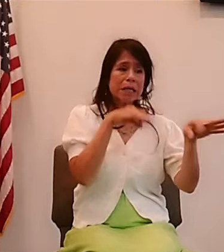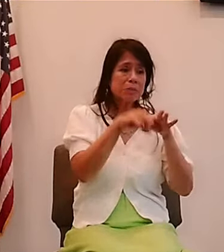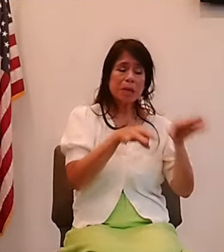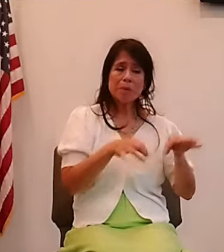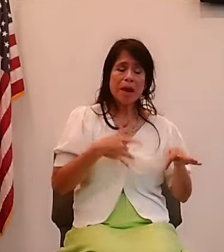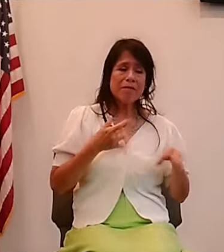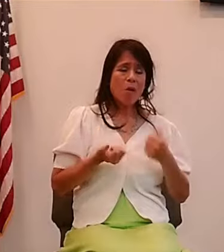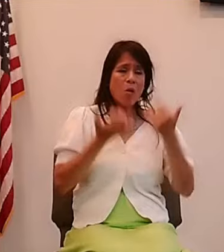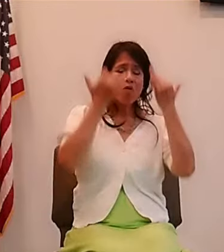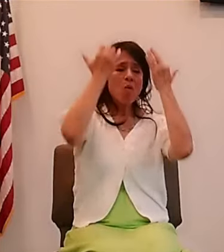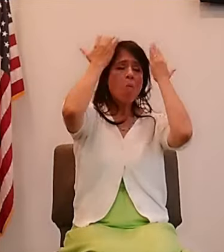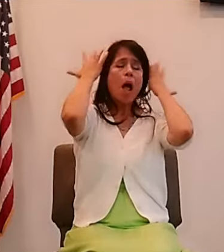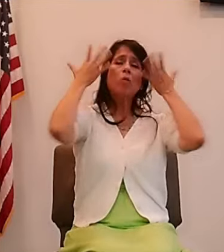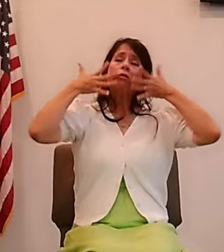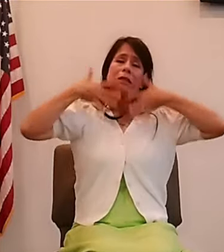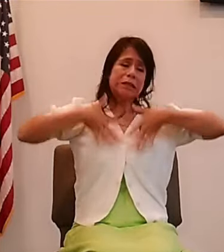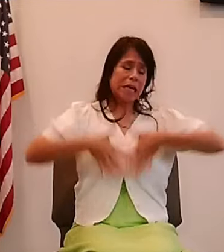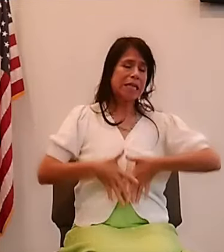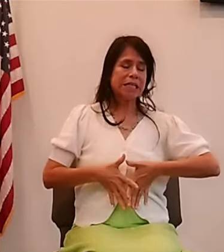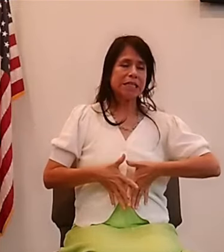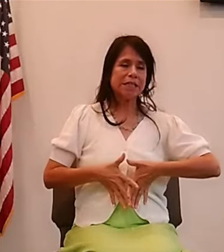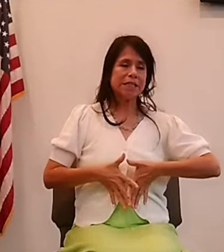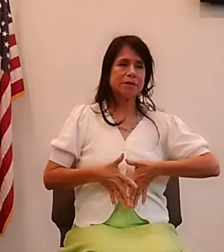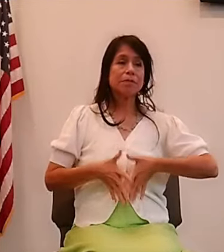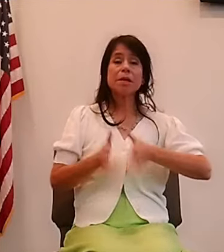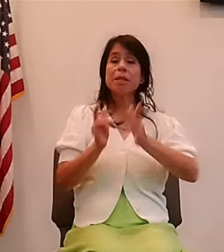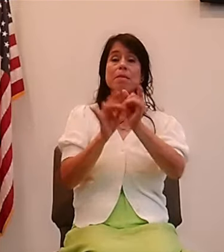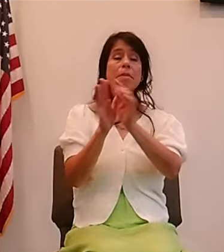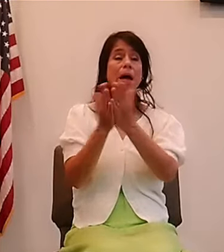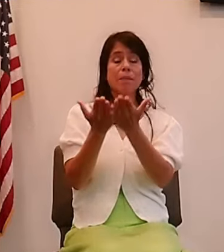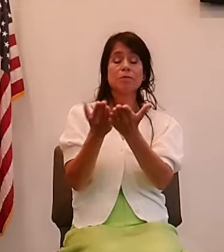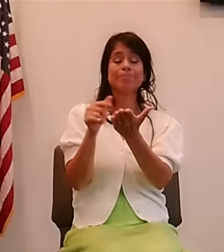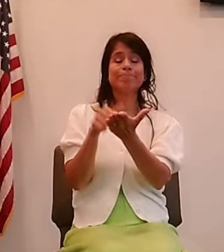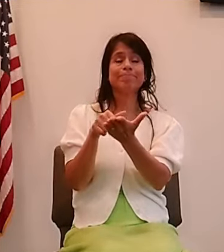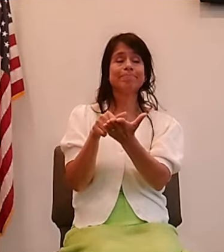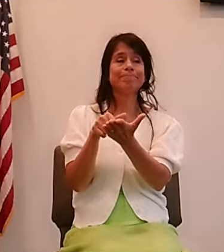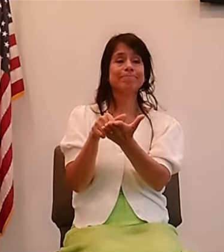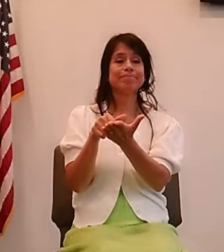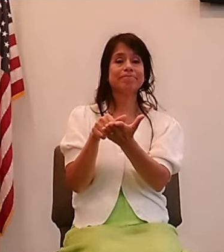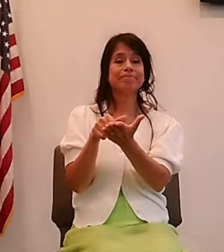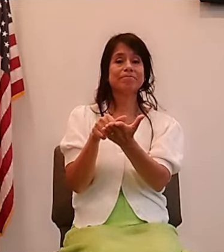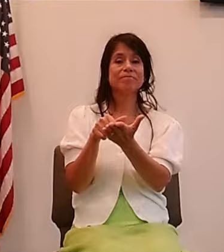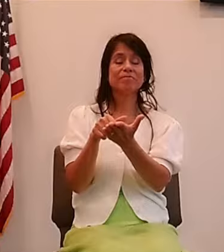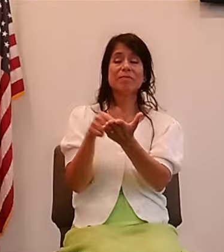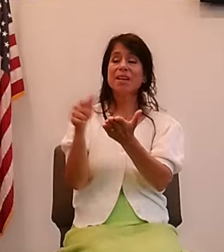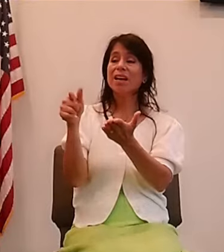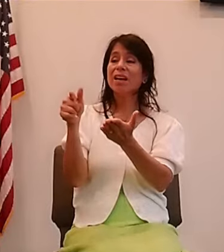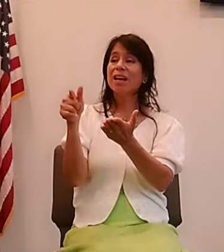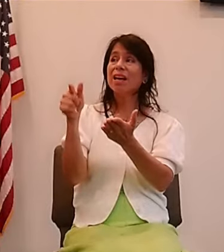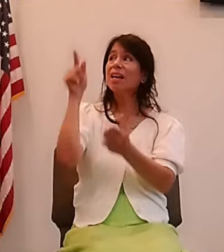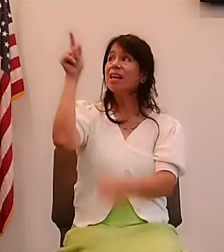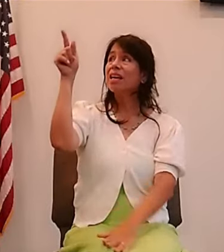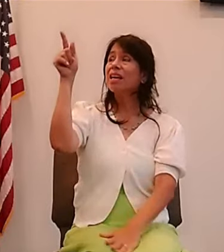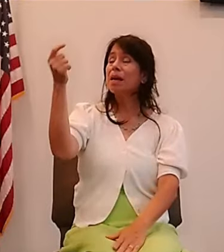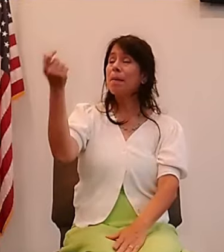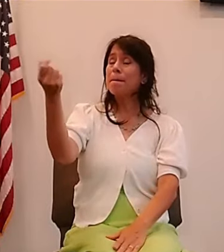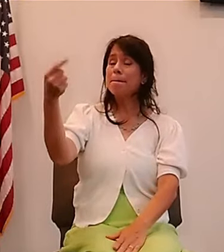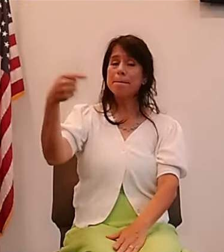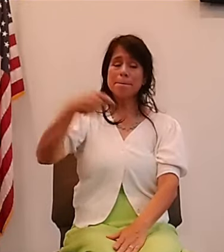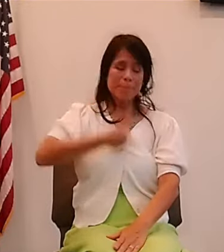And it says in Lamentations 3:13, "He pierced my heart with arrows from